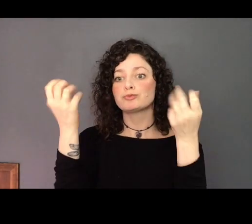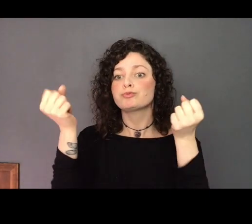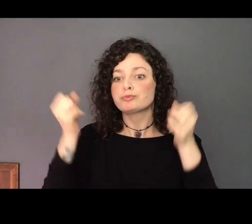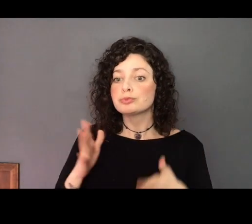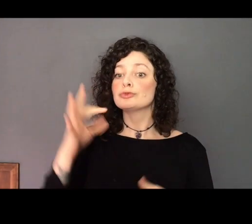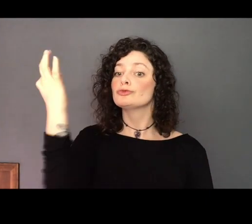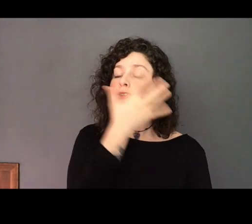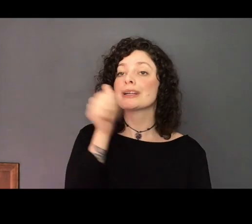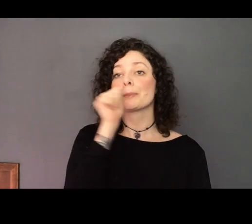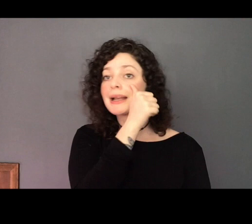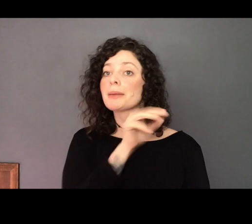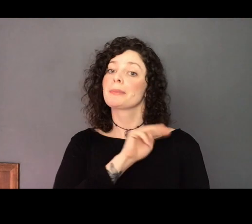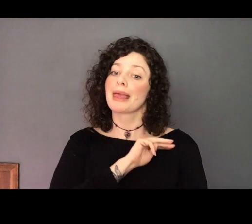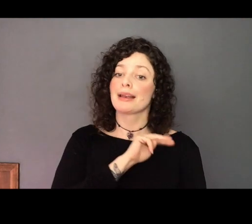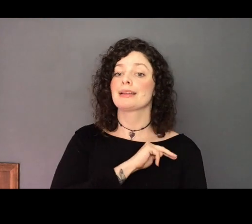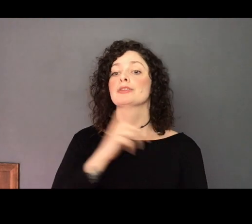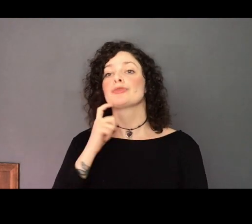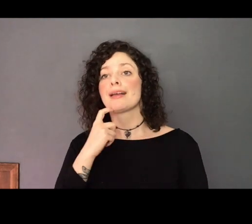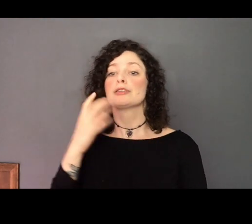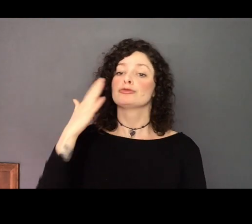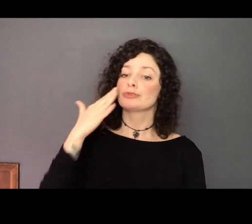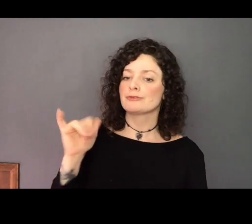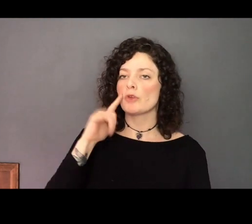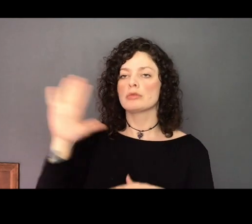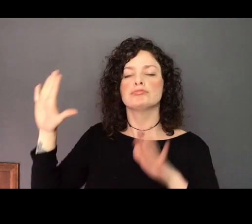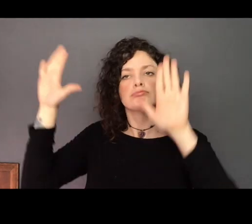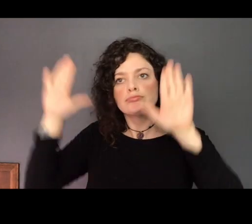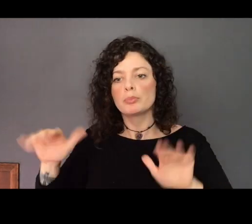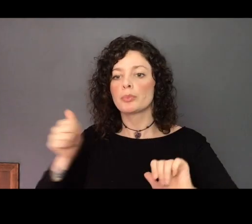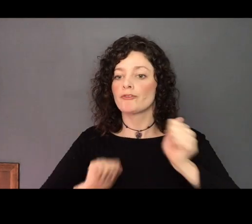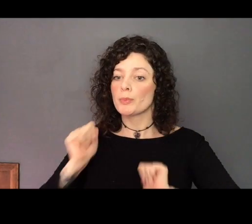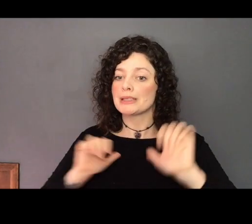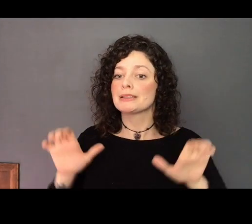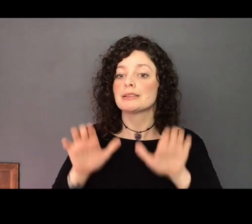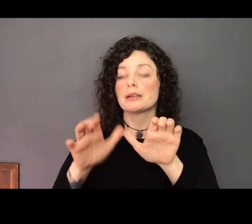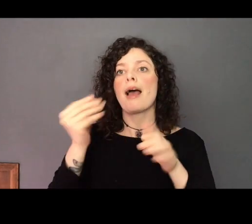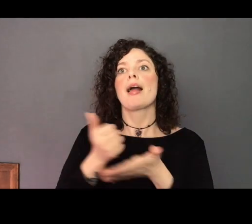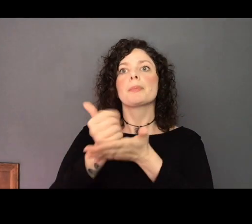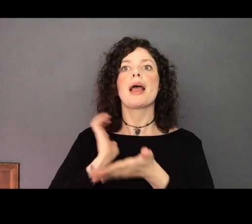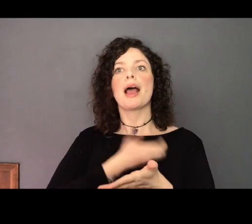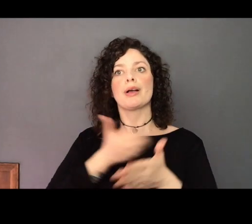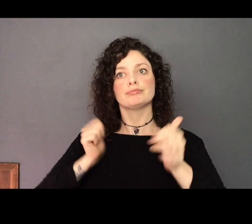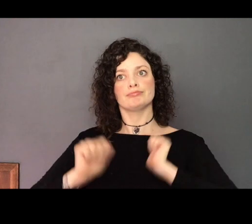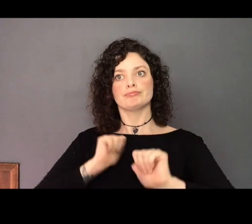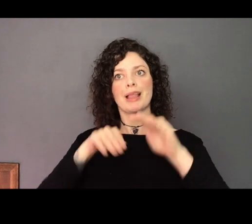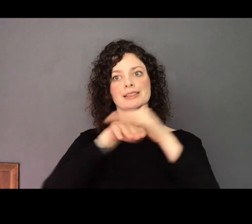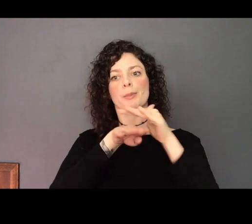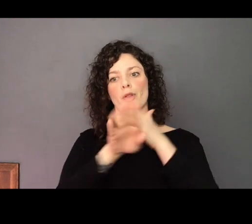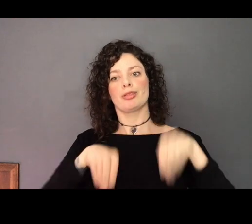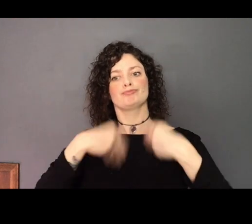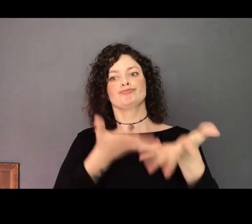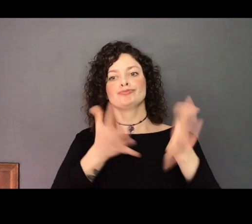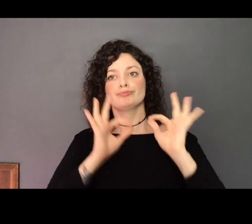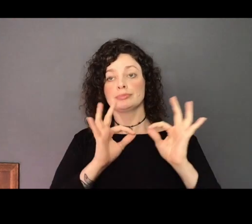Josh, Amelia, Malik, Regan, and Christina Marie, for giving terrific performances and helping to make our show as accessible as possible.